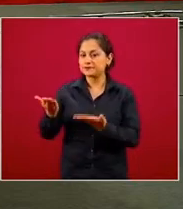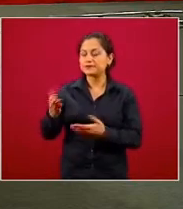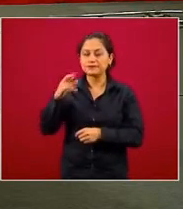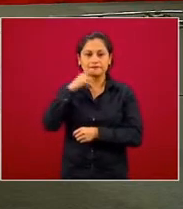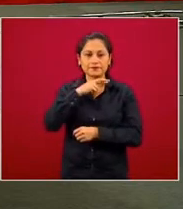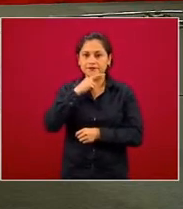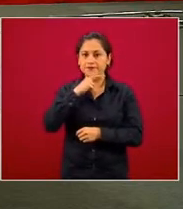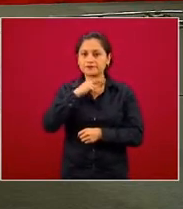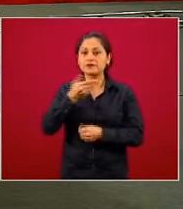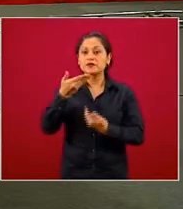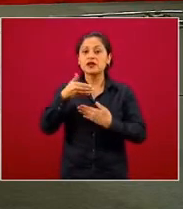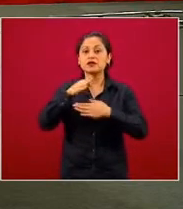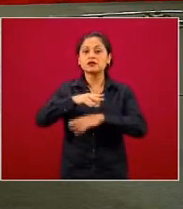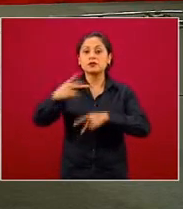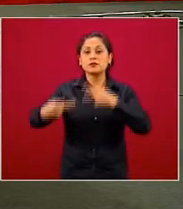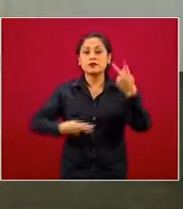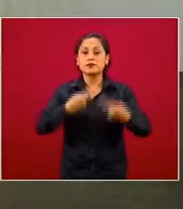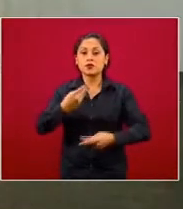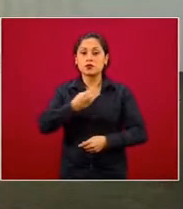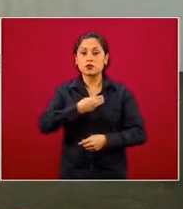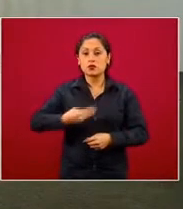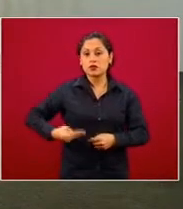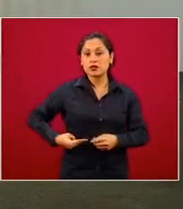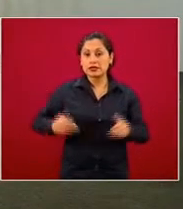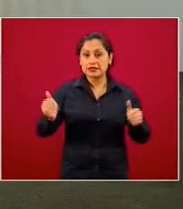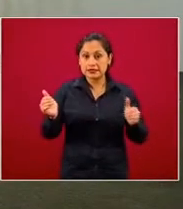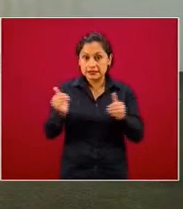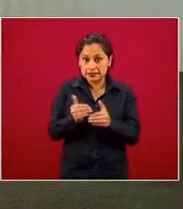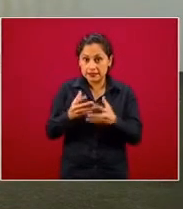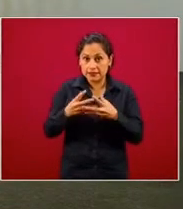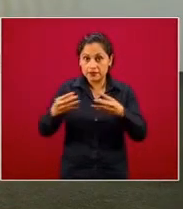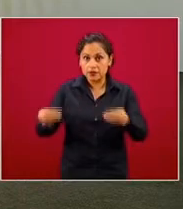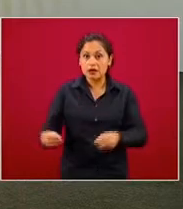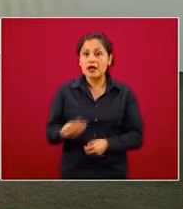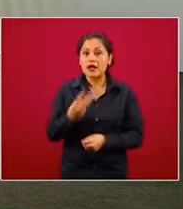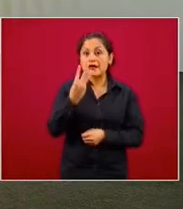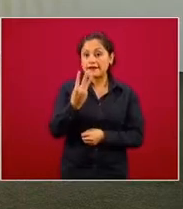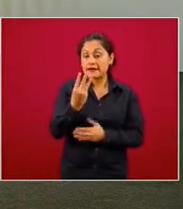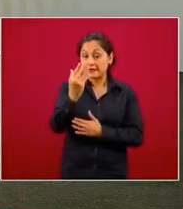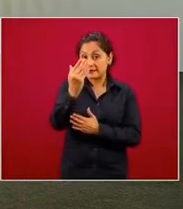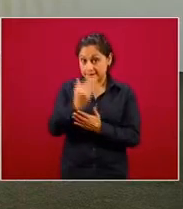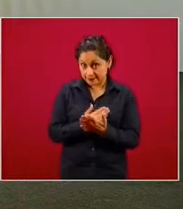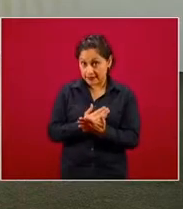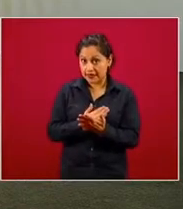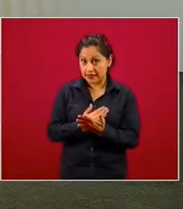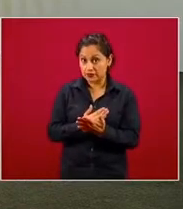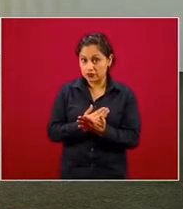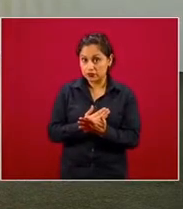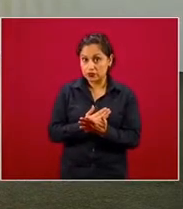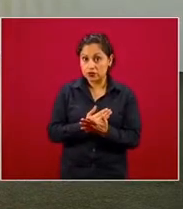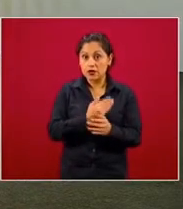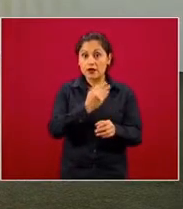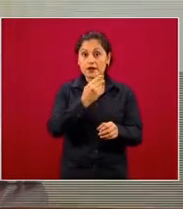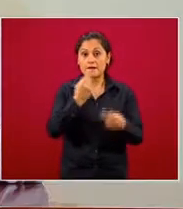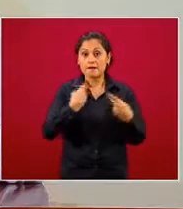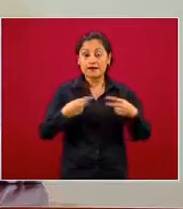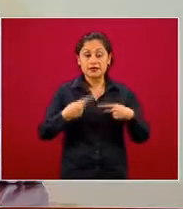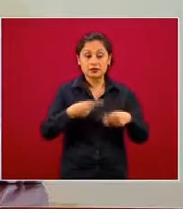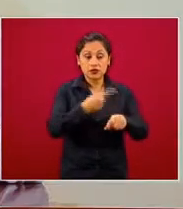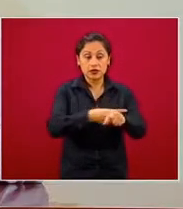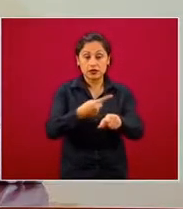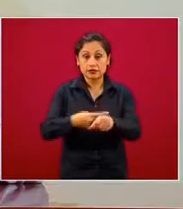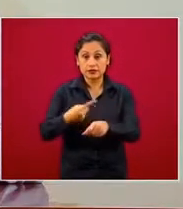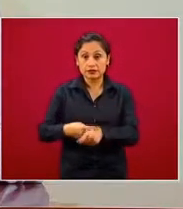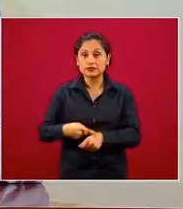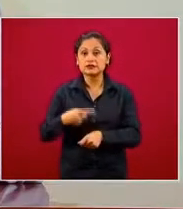your a la question pregunta de los on the municipios con menos municipalities casos, that have municipios very con few menos de cases, 3 casos the ones that have confirmados o less than detectados 3, son I would